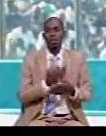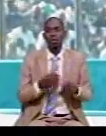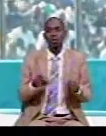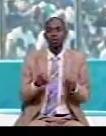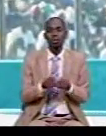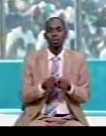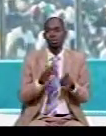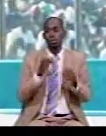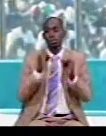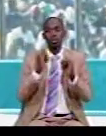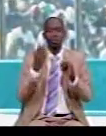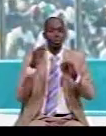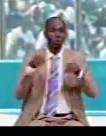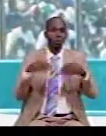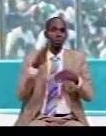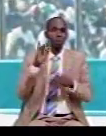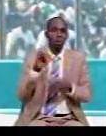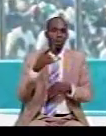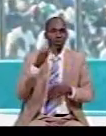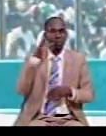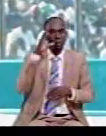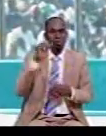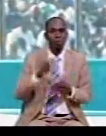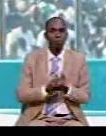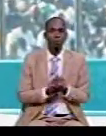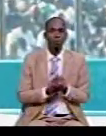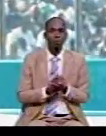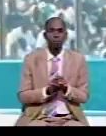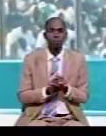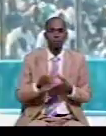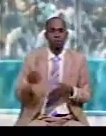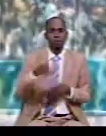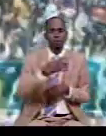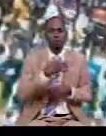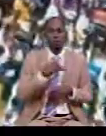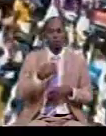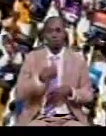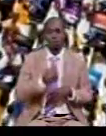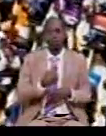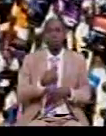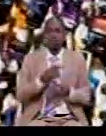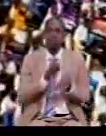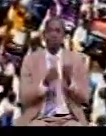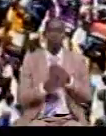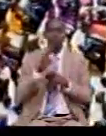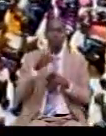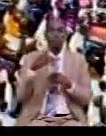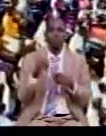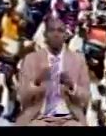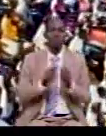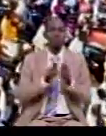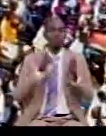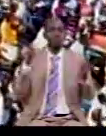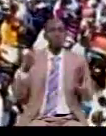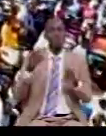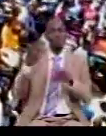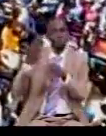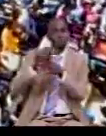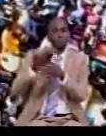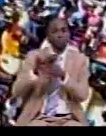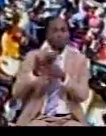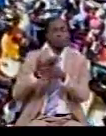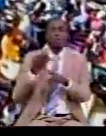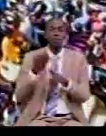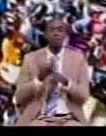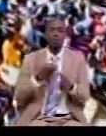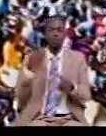and I, changed by the dynamic philosopher from humanity to divinity, discharging the duty of the